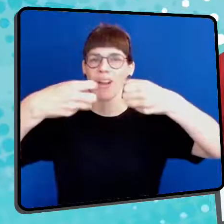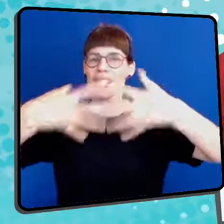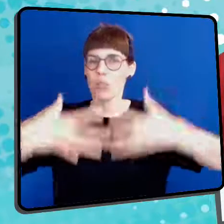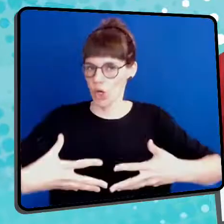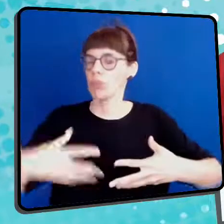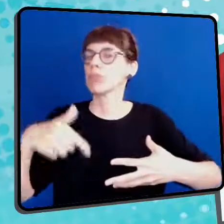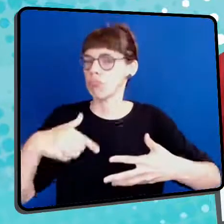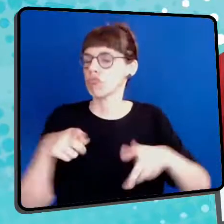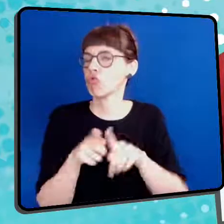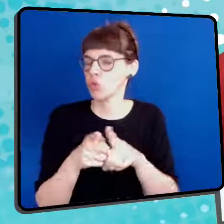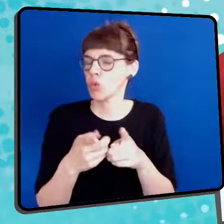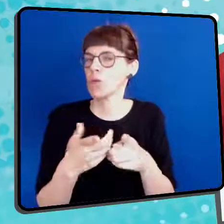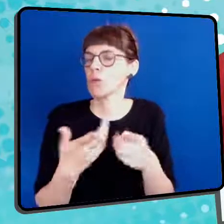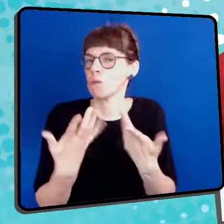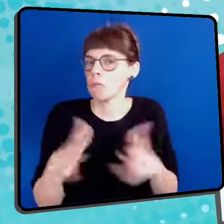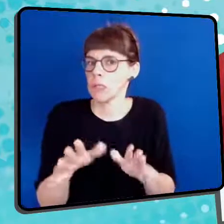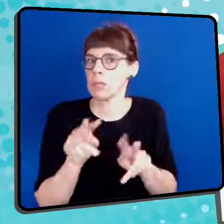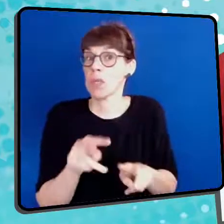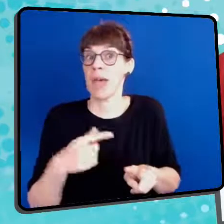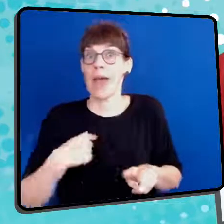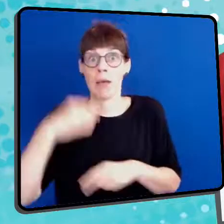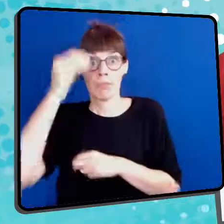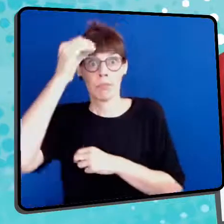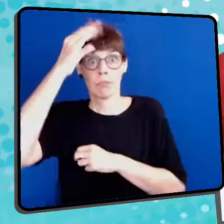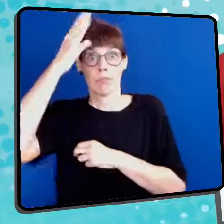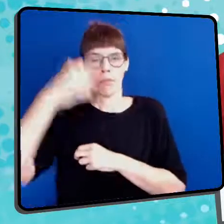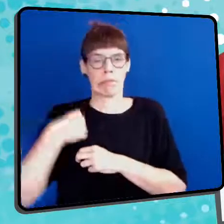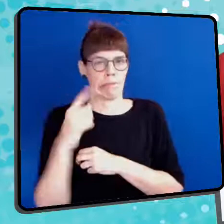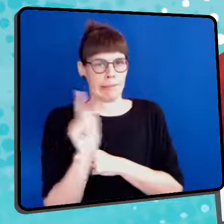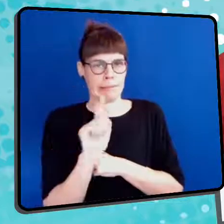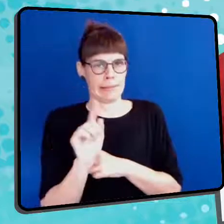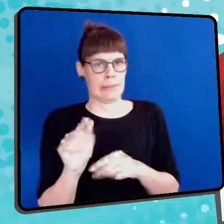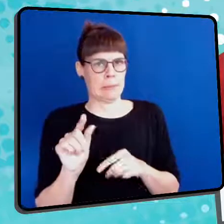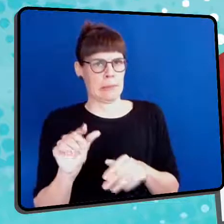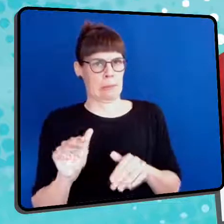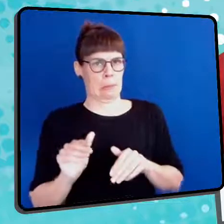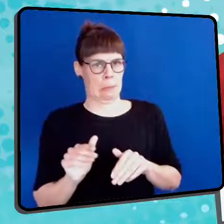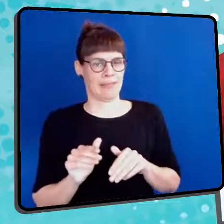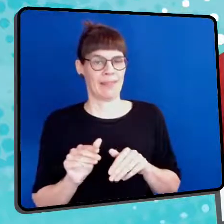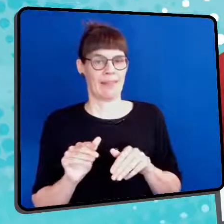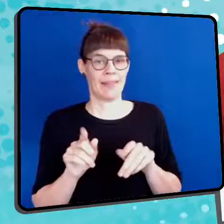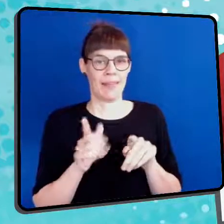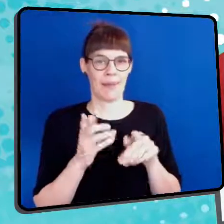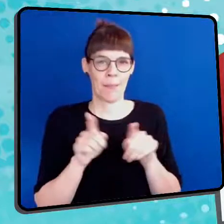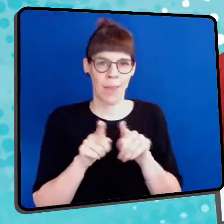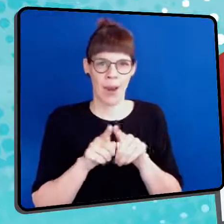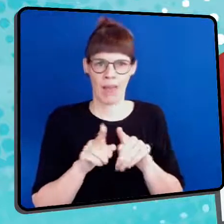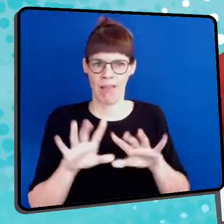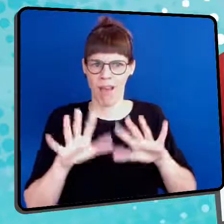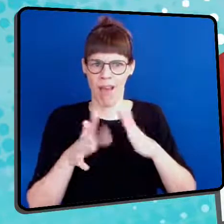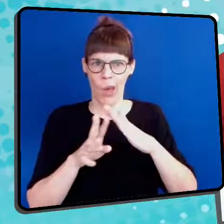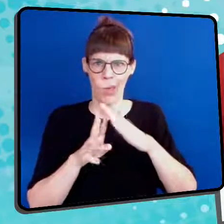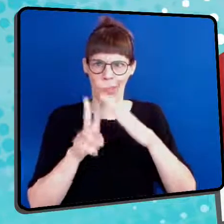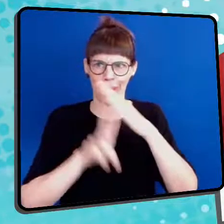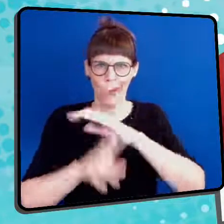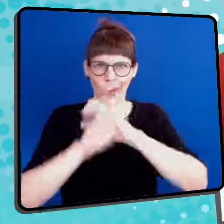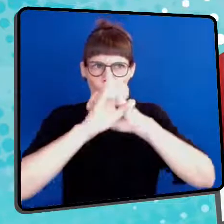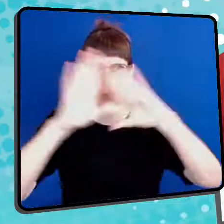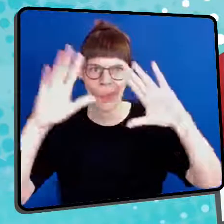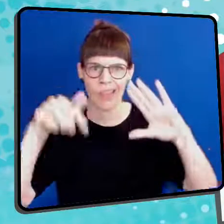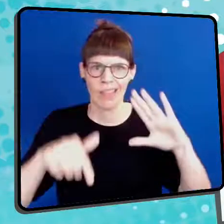really good at that, I think. So I'm always having problems on estimating how big machine we need.